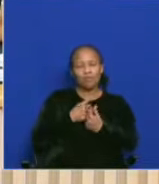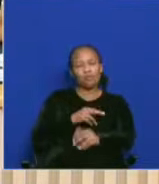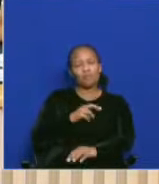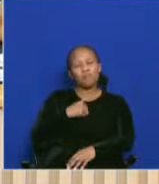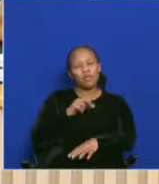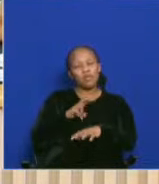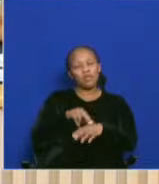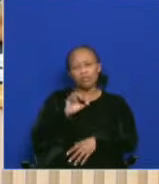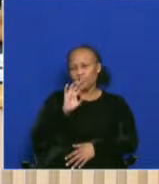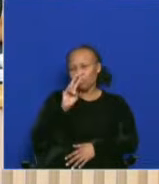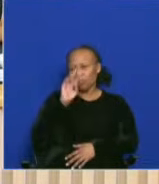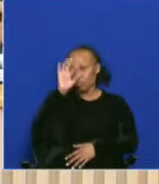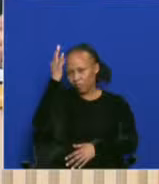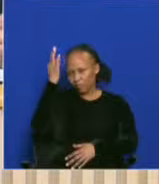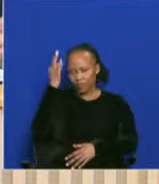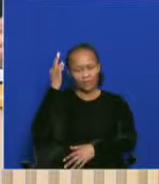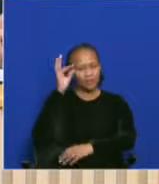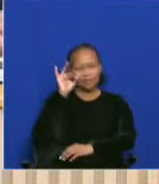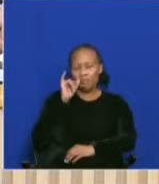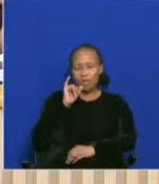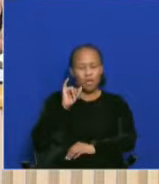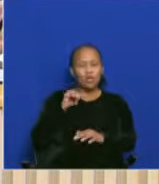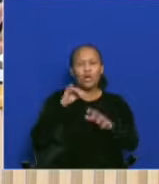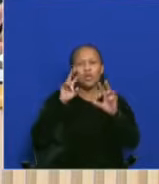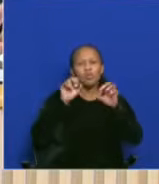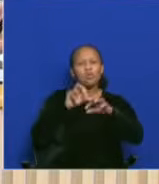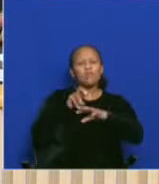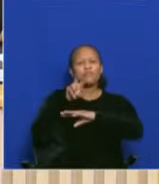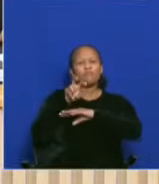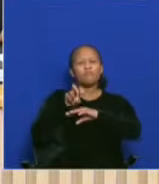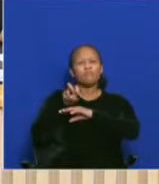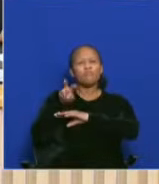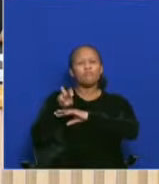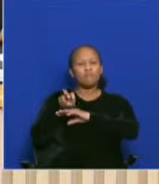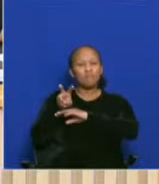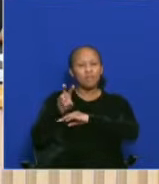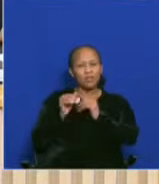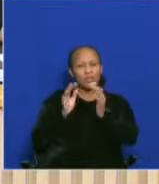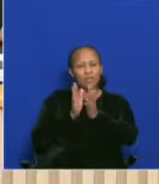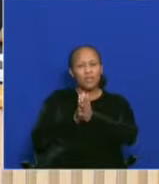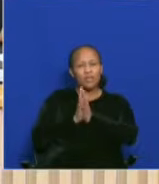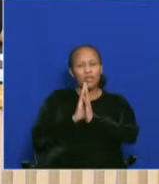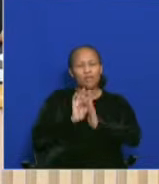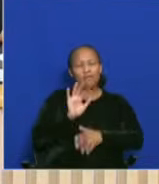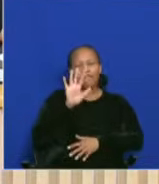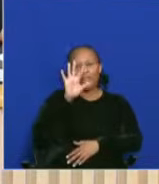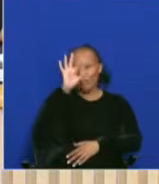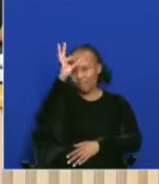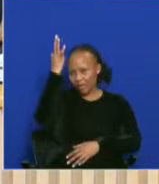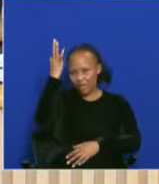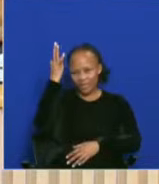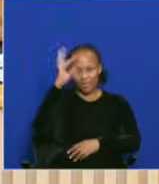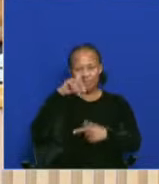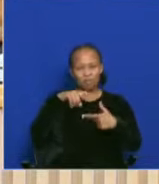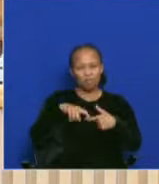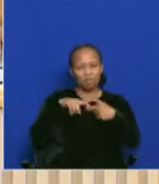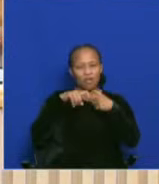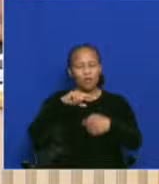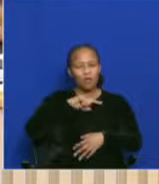time to think about it. Could I ask for a 5-minute adjournment just to find the relevant document?